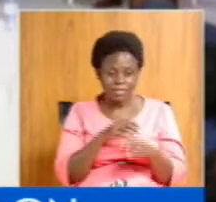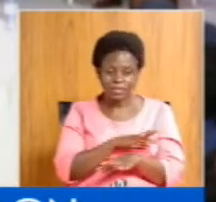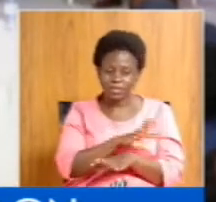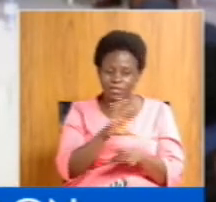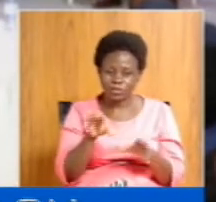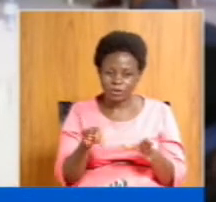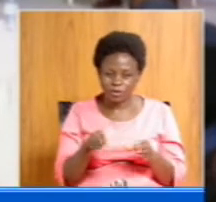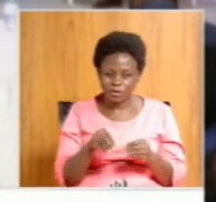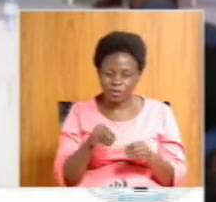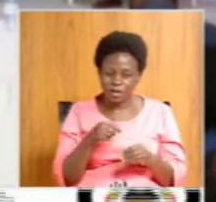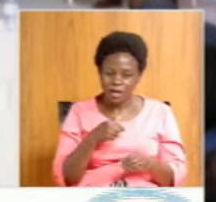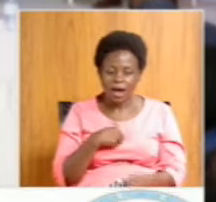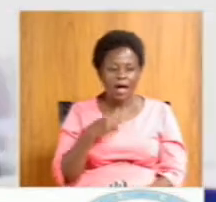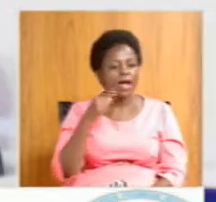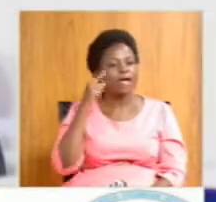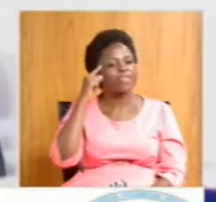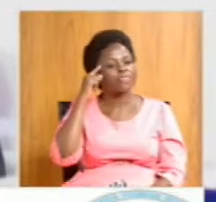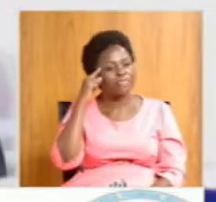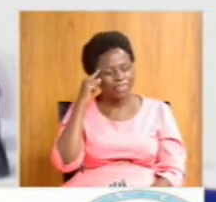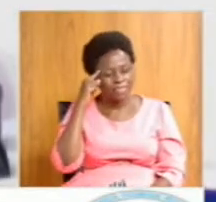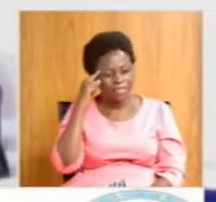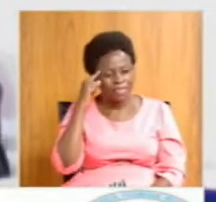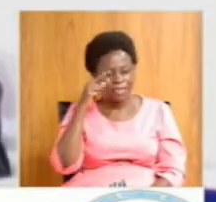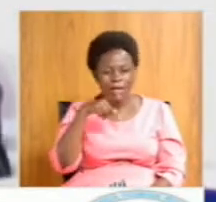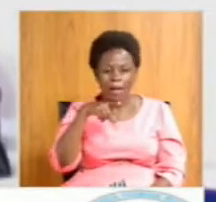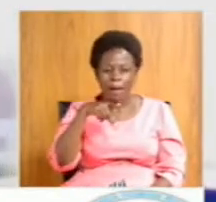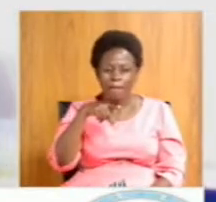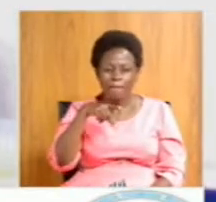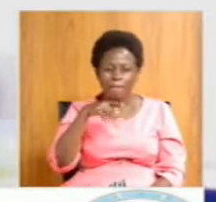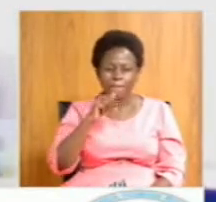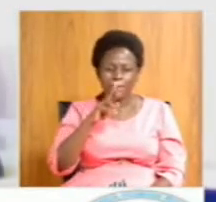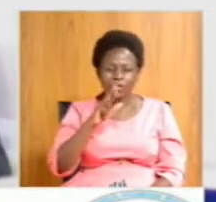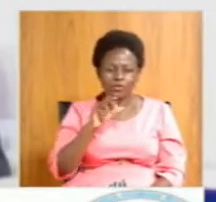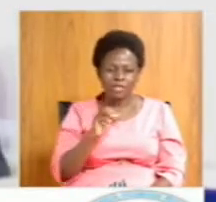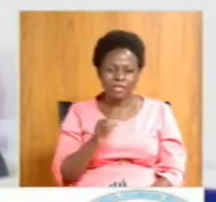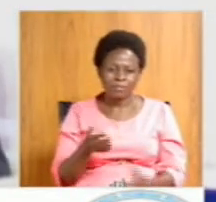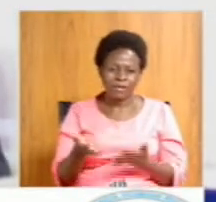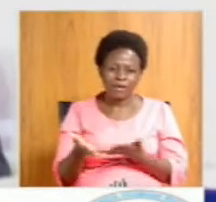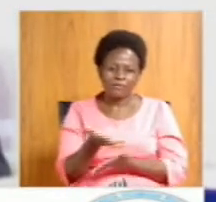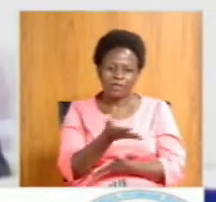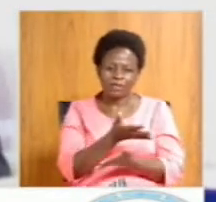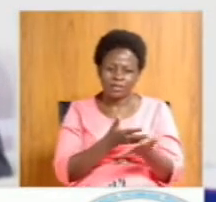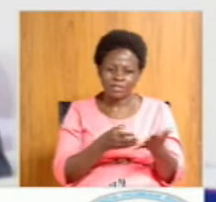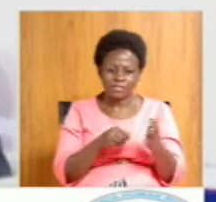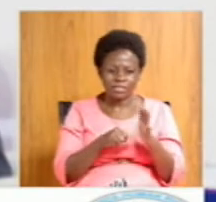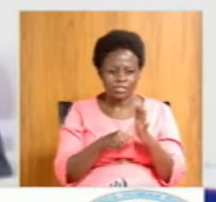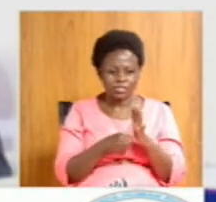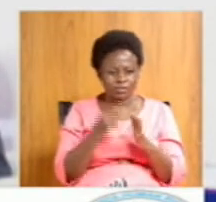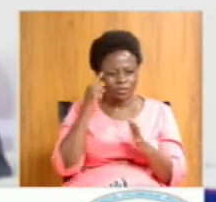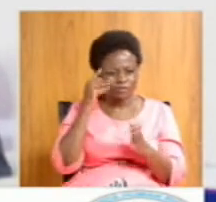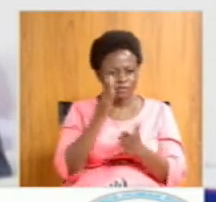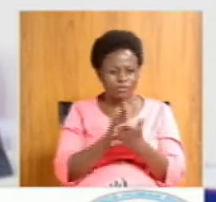you are I think Patrick for me is having interacted with this issue for quite some time